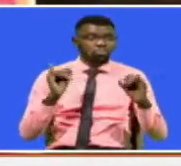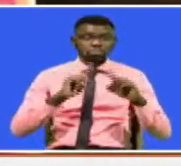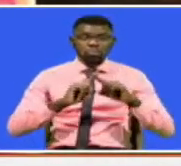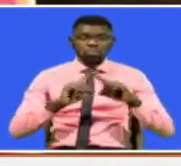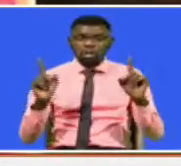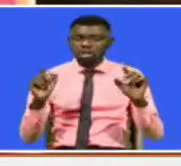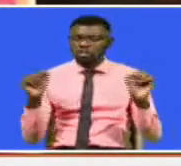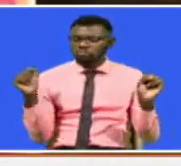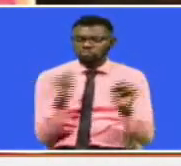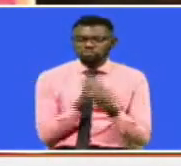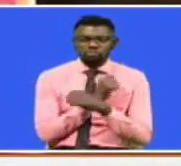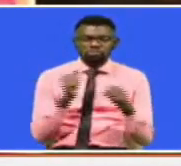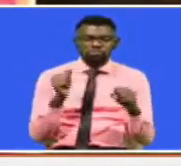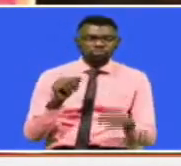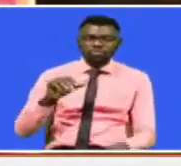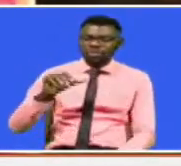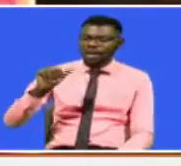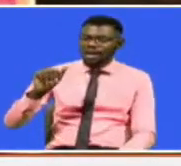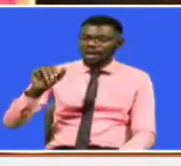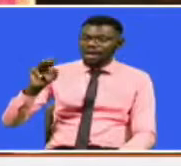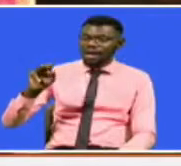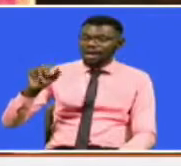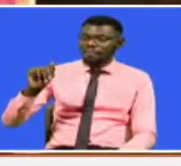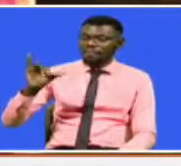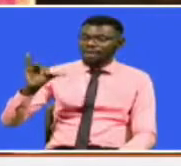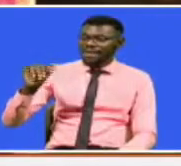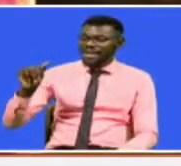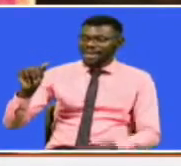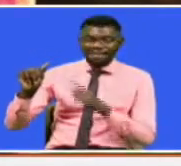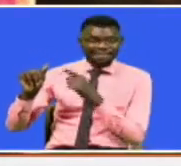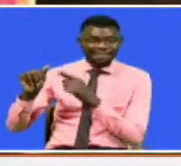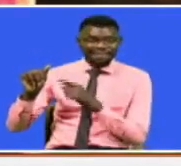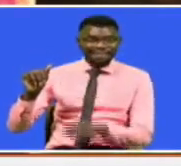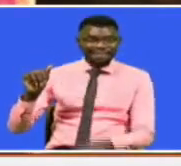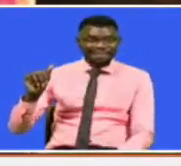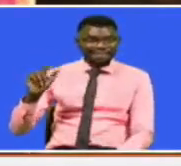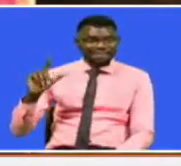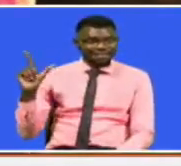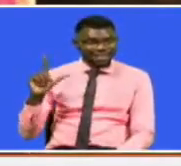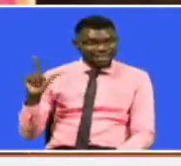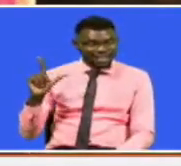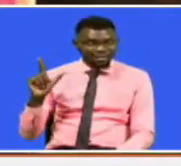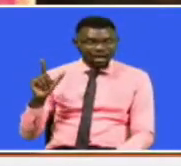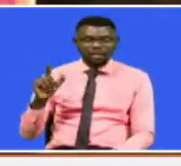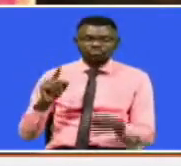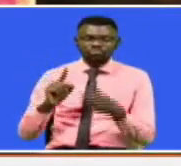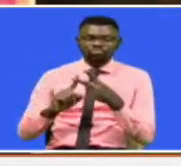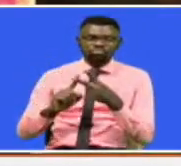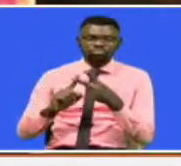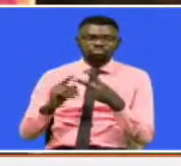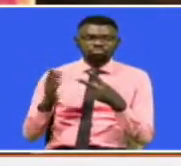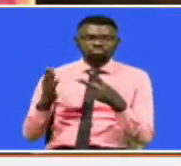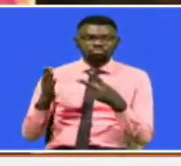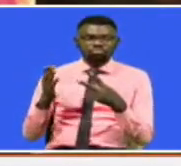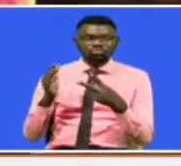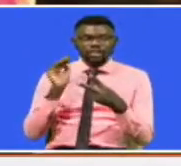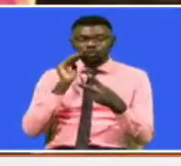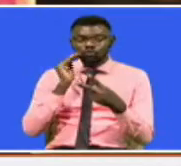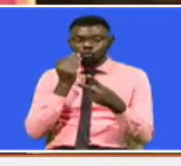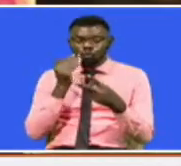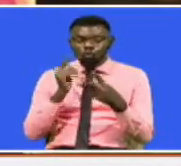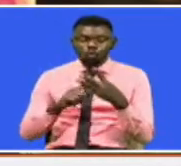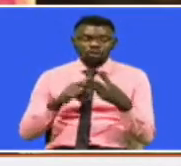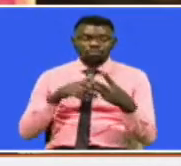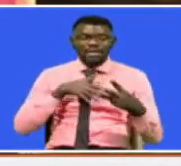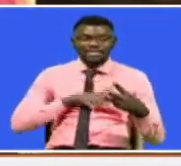not. Amaya is Laikipia, Isiolo, Samburu, Baringo. There's a little corner there